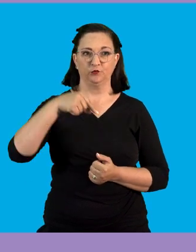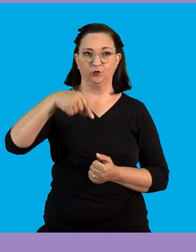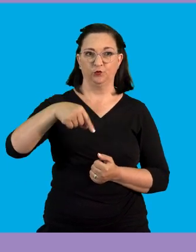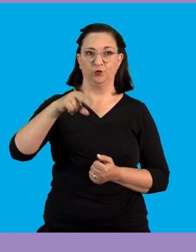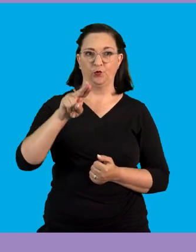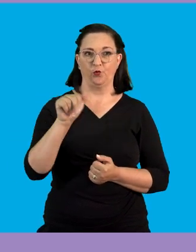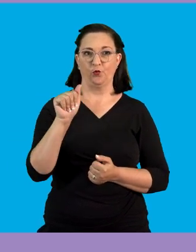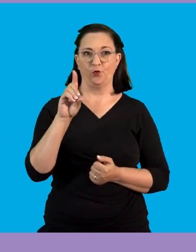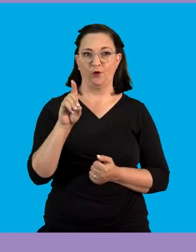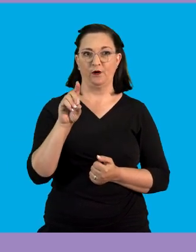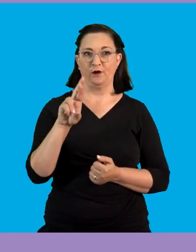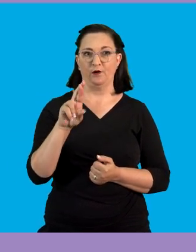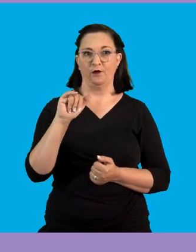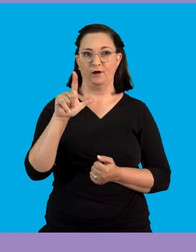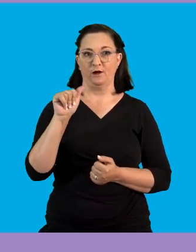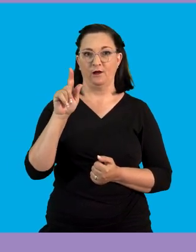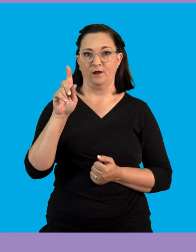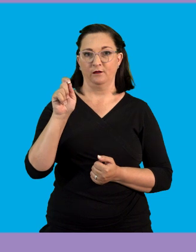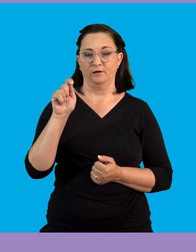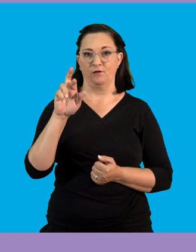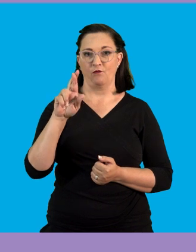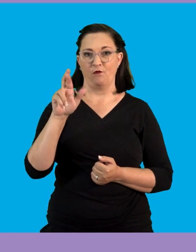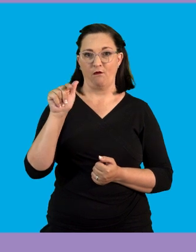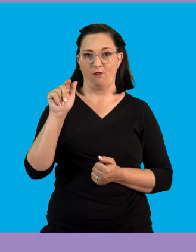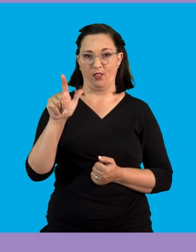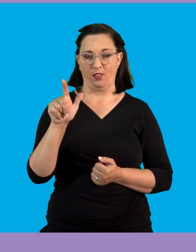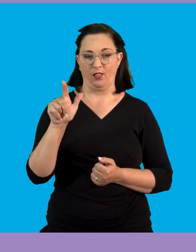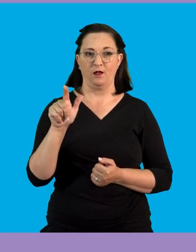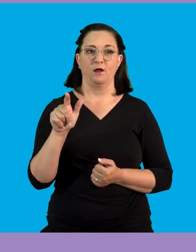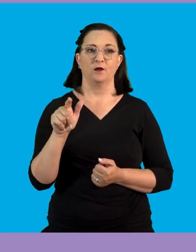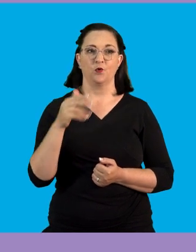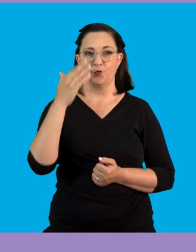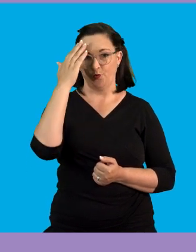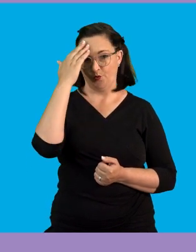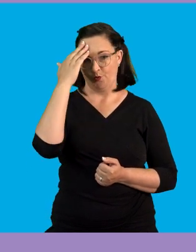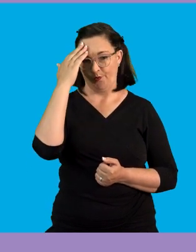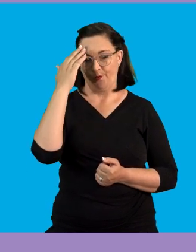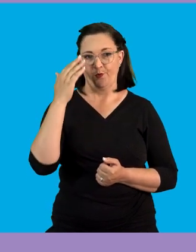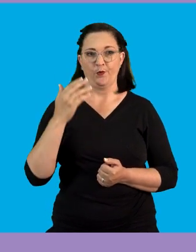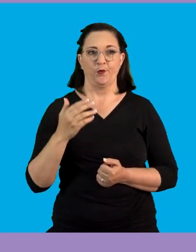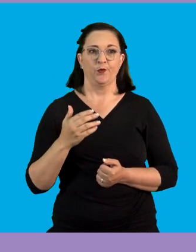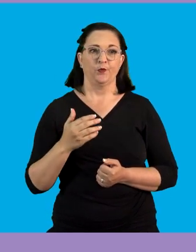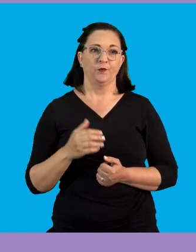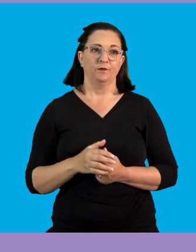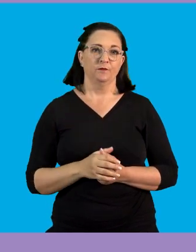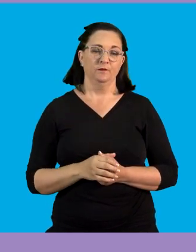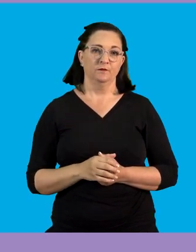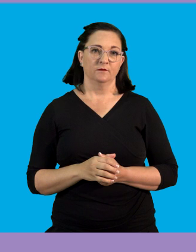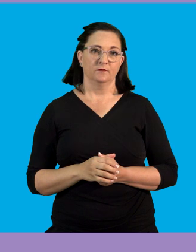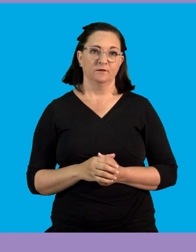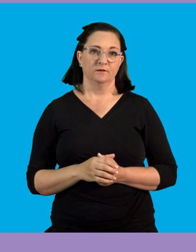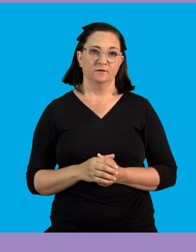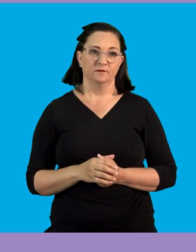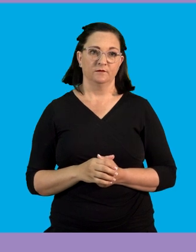of the angles of a quad, angles of a quadrilateral,